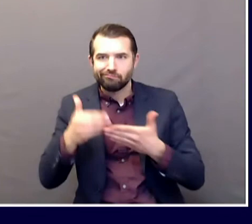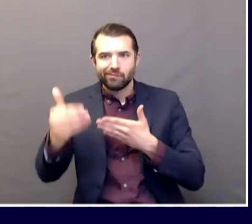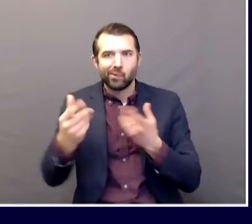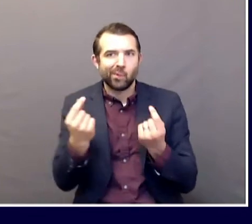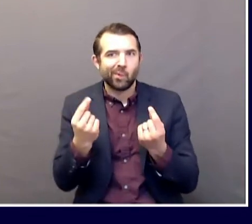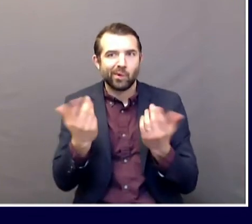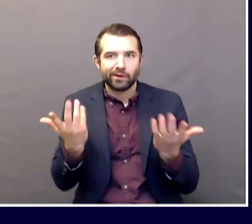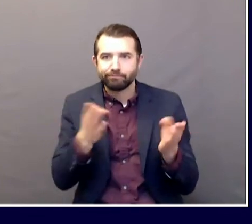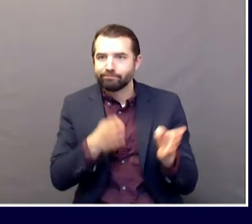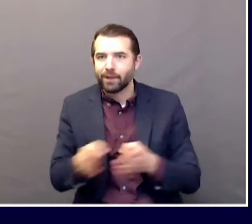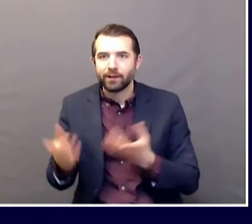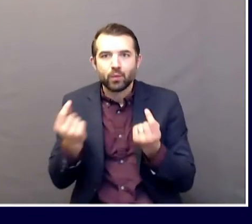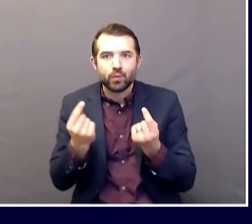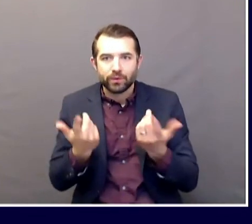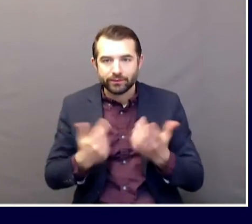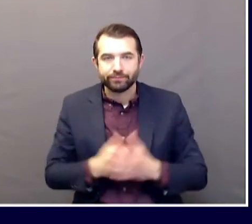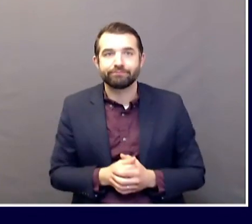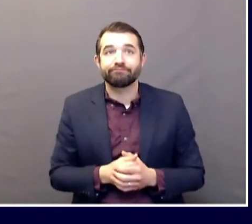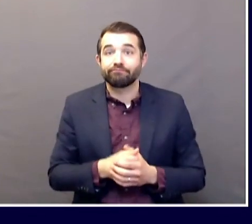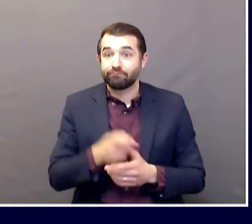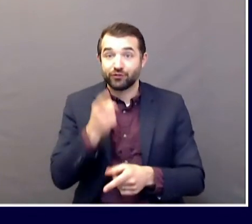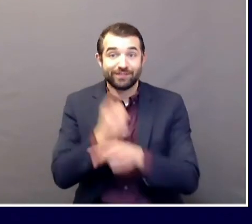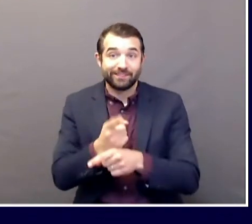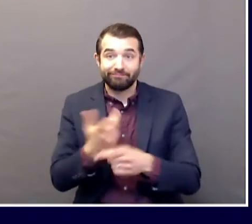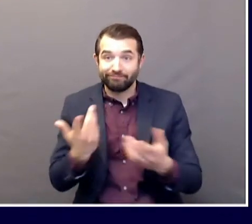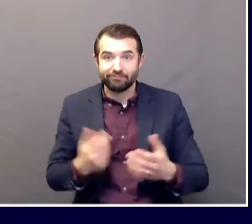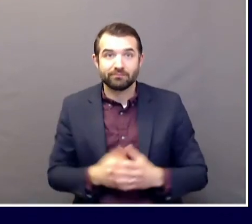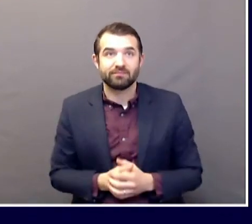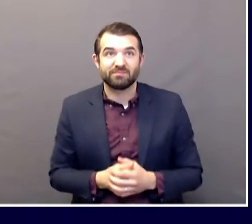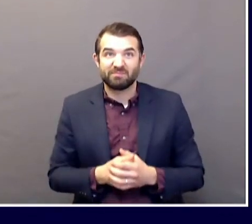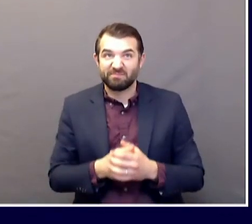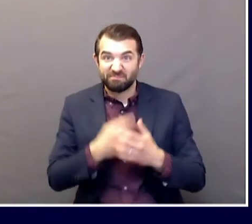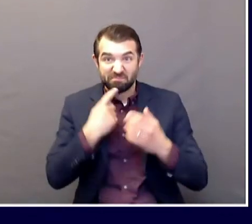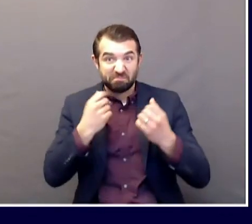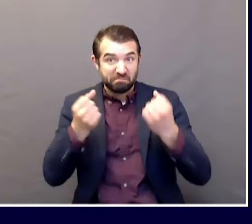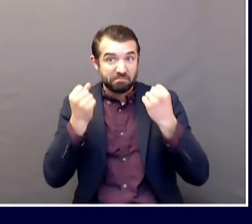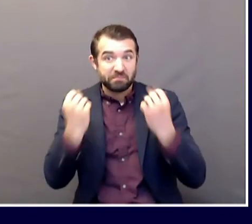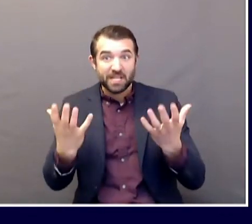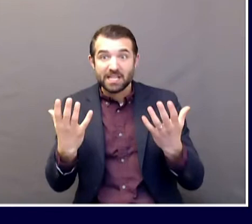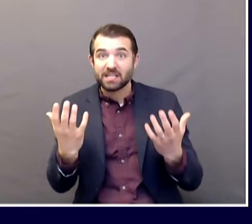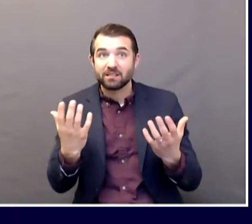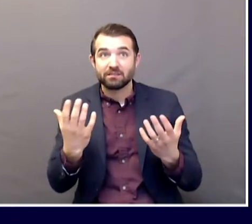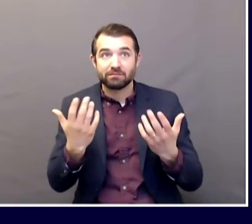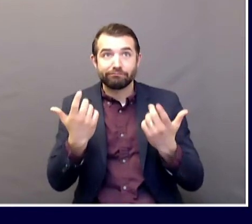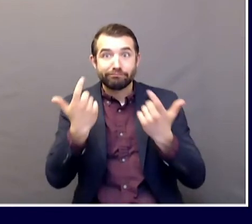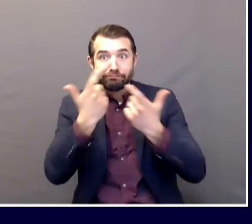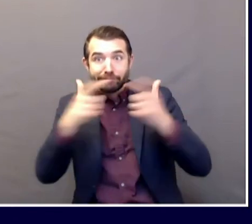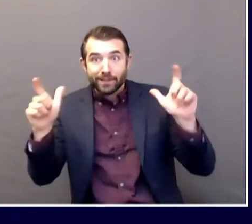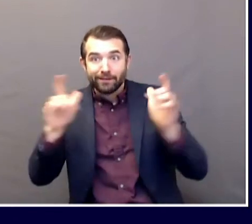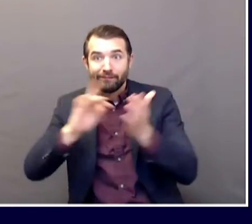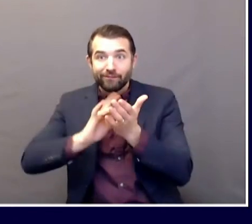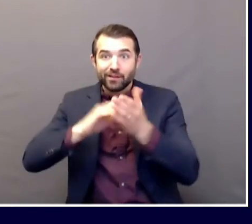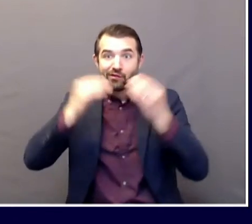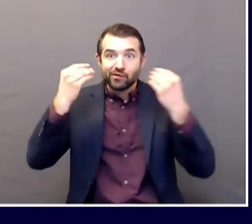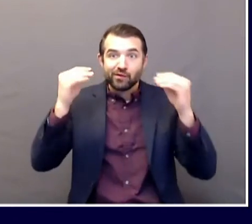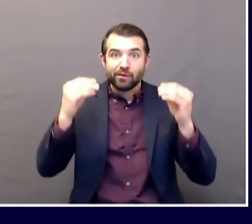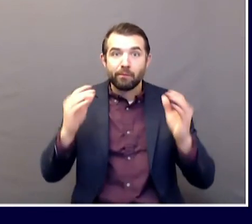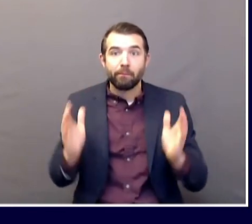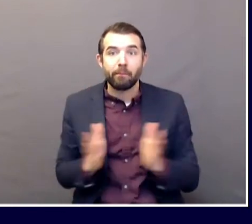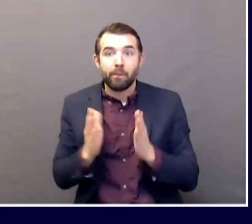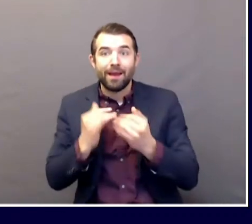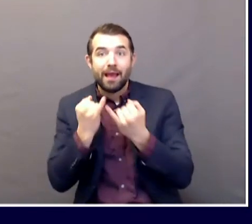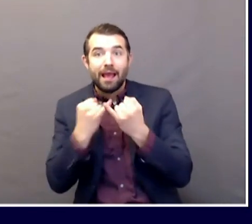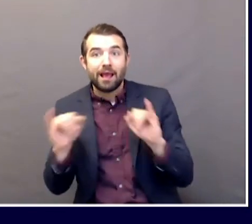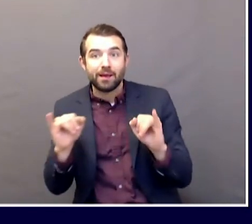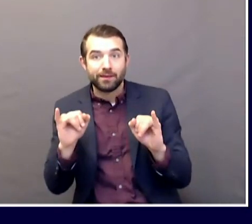many of the retail pharmacies, as well as independent pharmacies in Maine, are focused on vaccinating residents and staff of